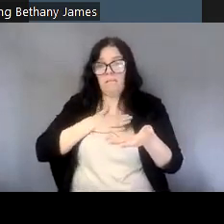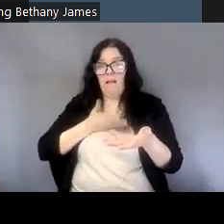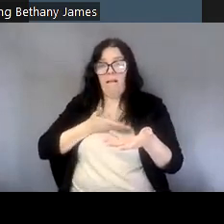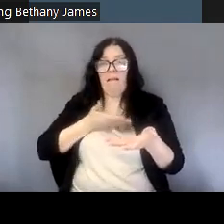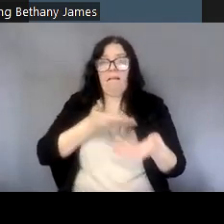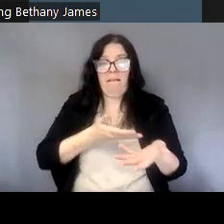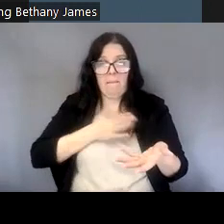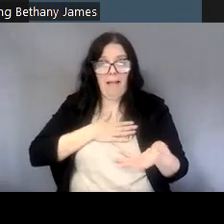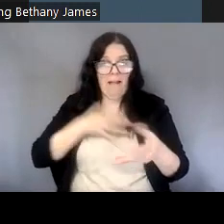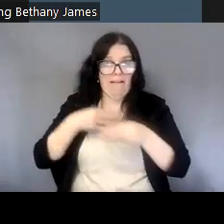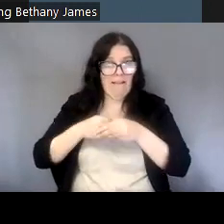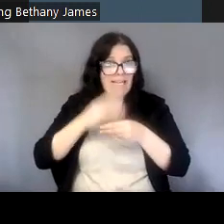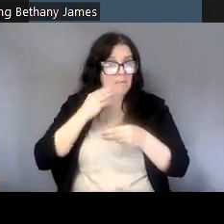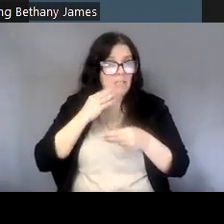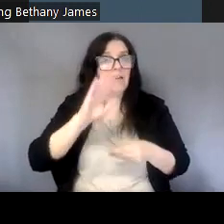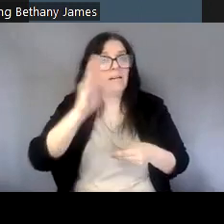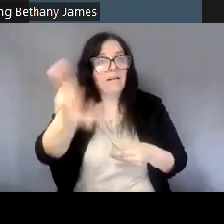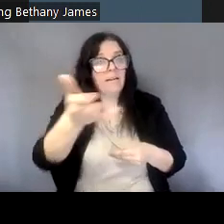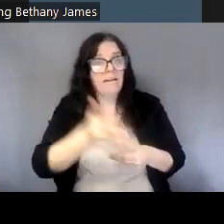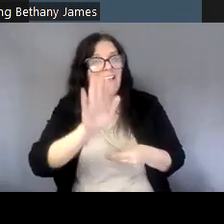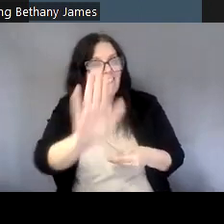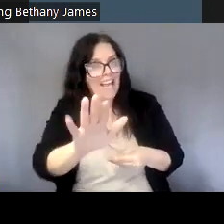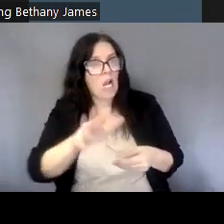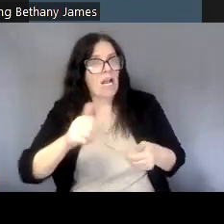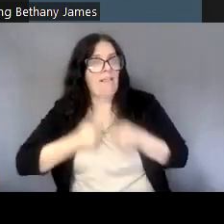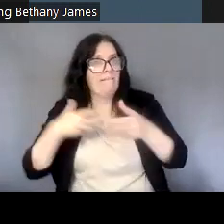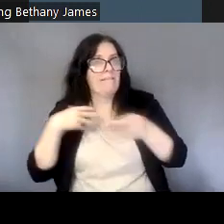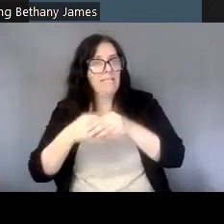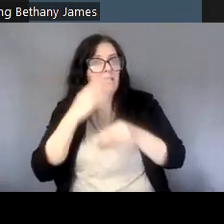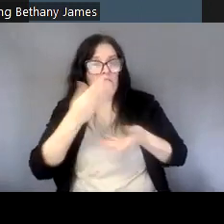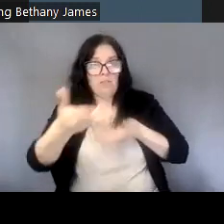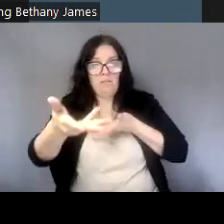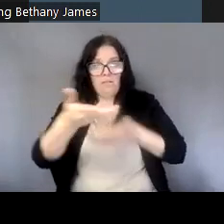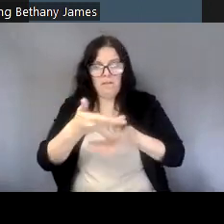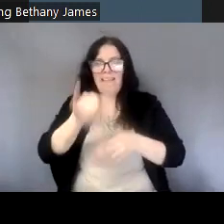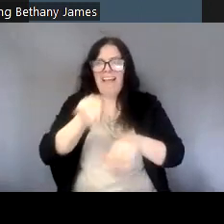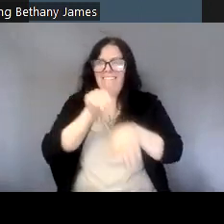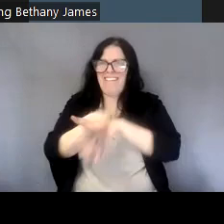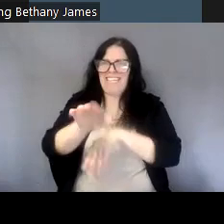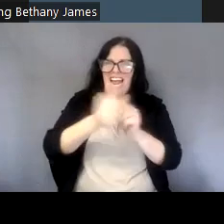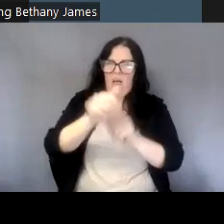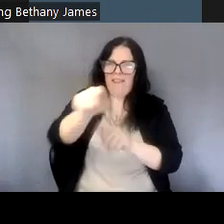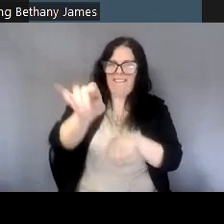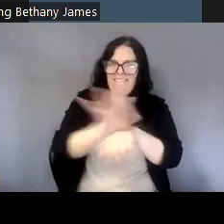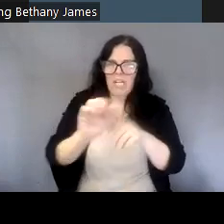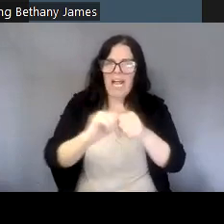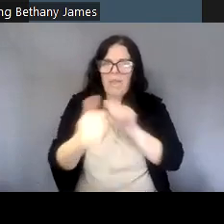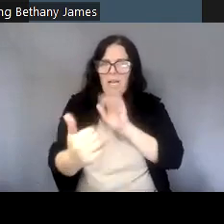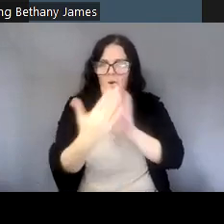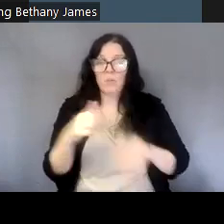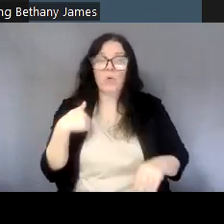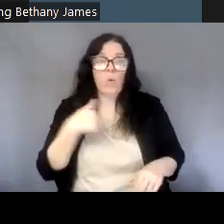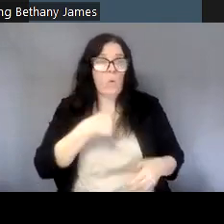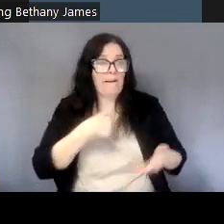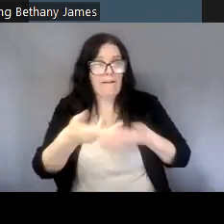experience. And that person's lived experience is going to affect how they function and how they cope. So when we're interacting with people,